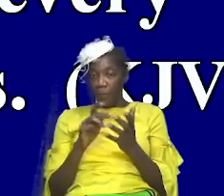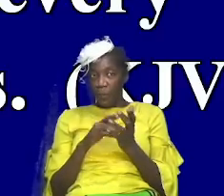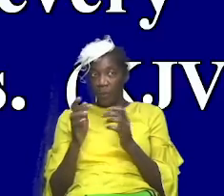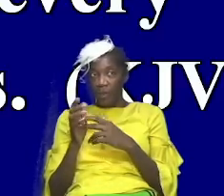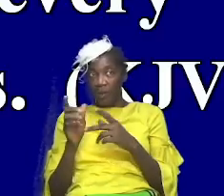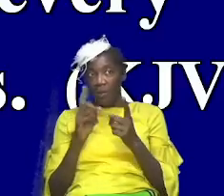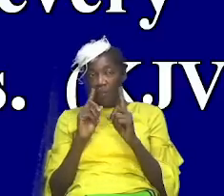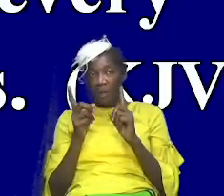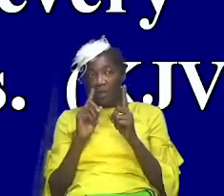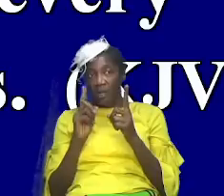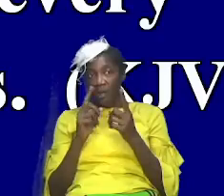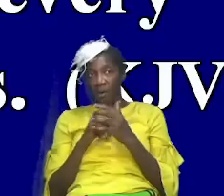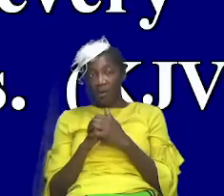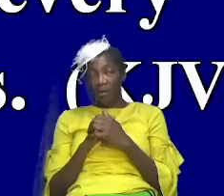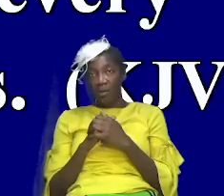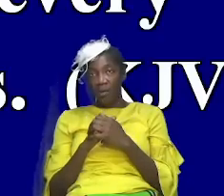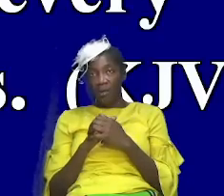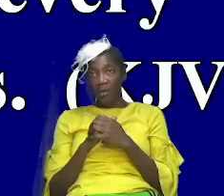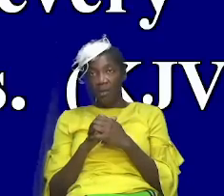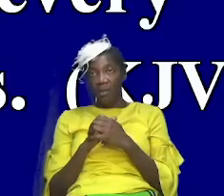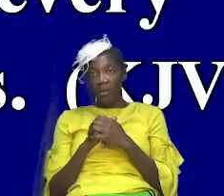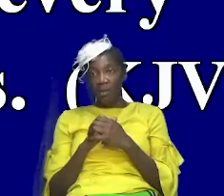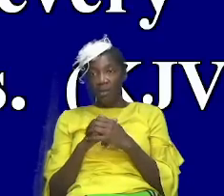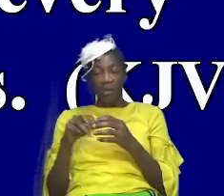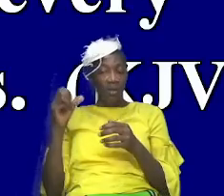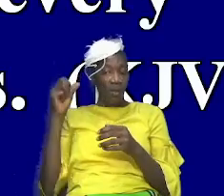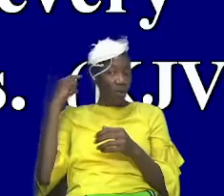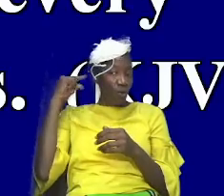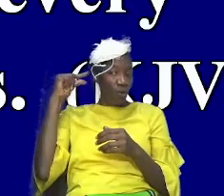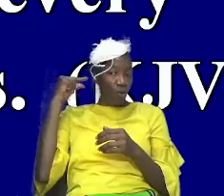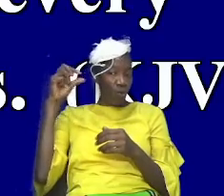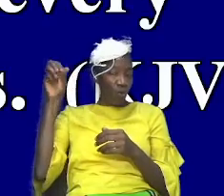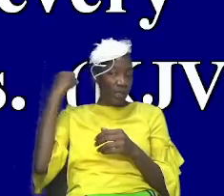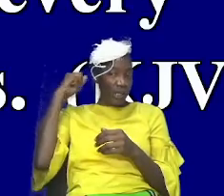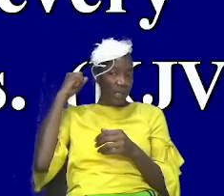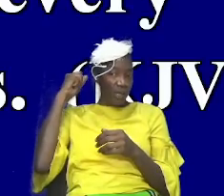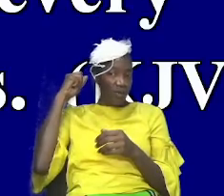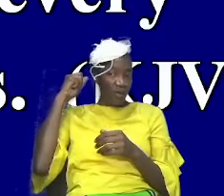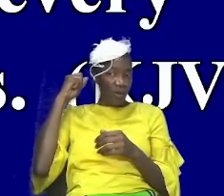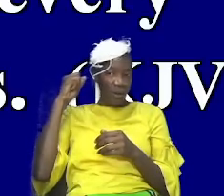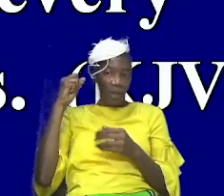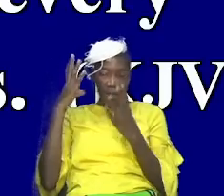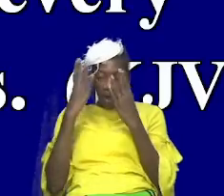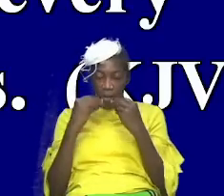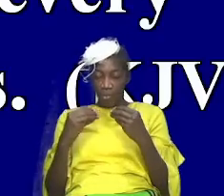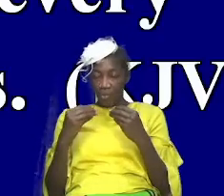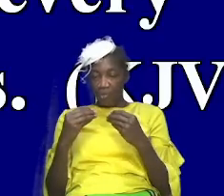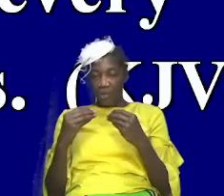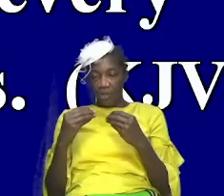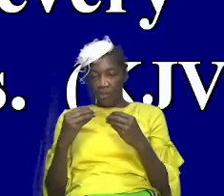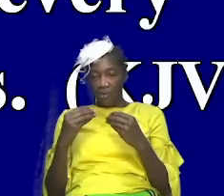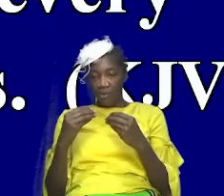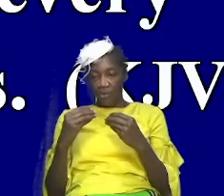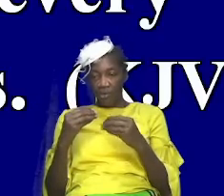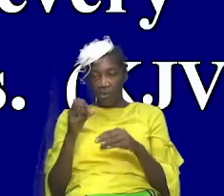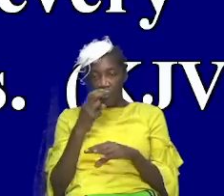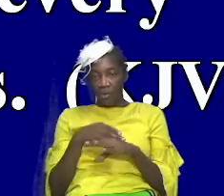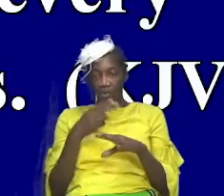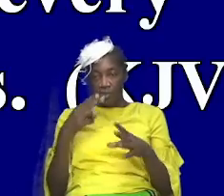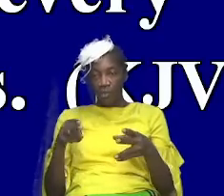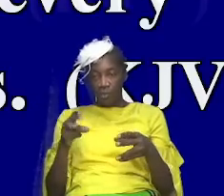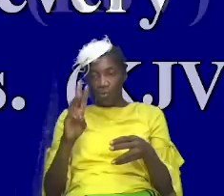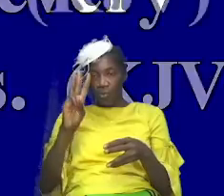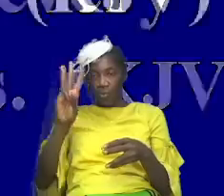know, Paul outlined them, you know, gold, silver, precious stone. Then he went on to say